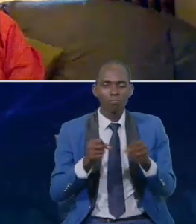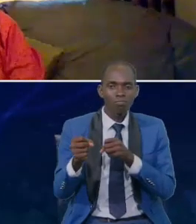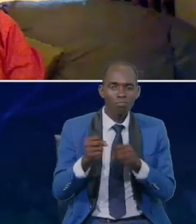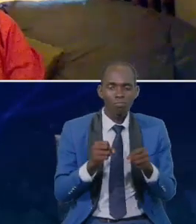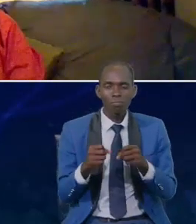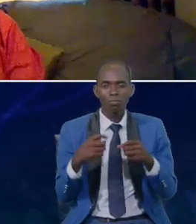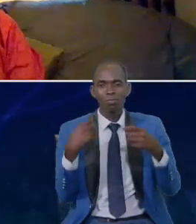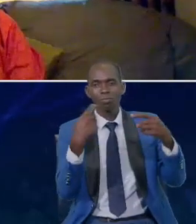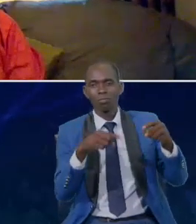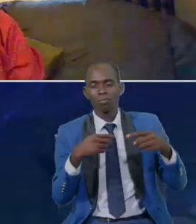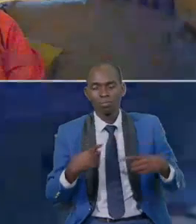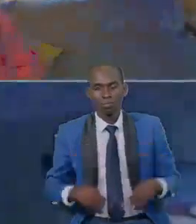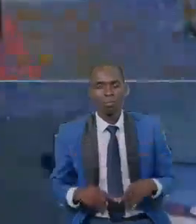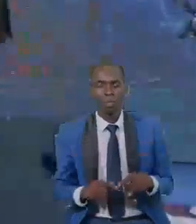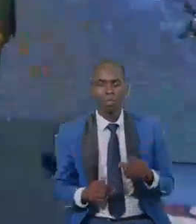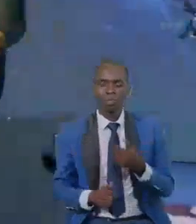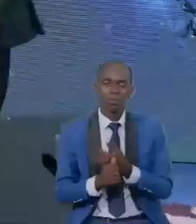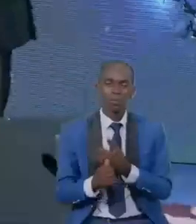of fighting.